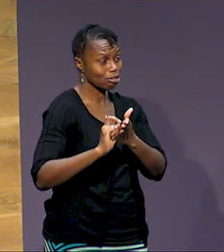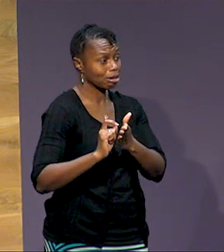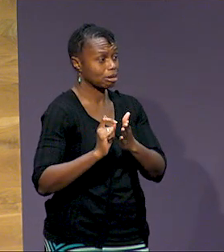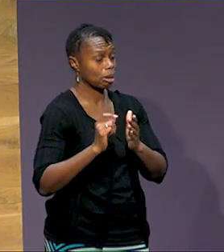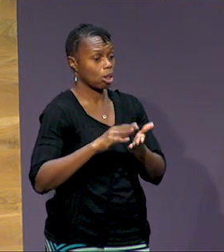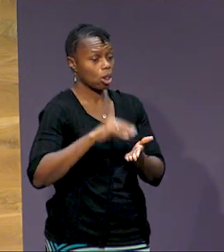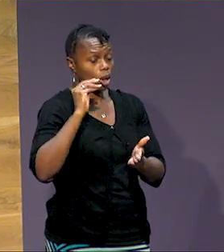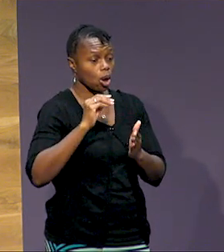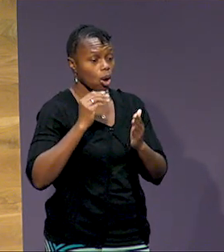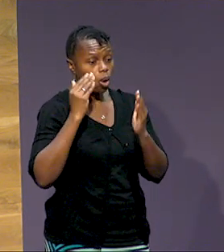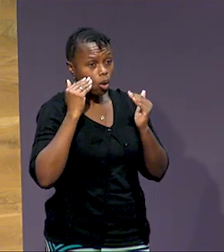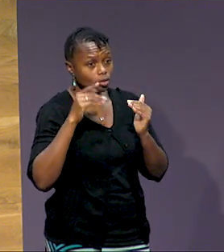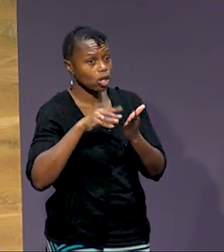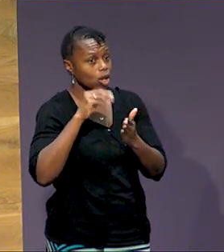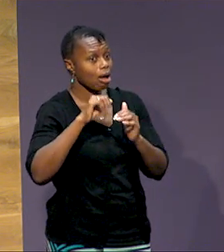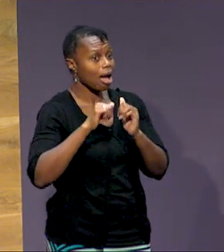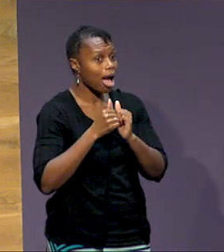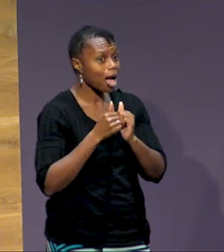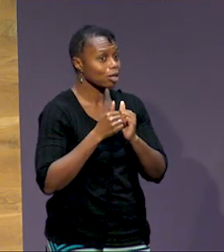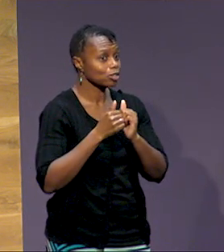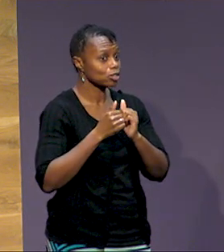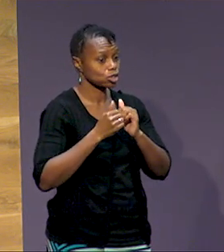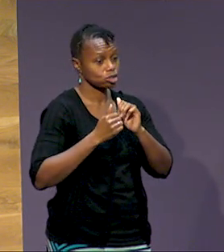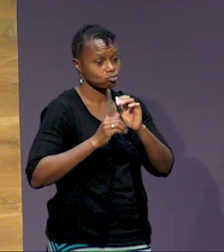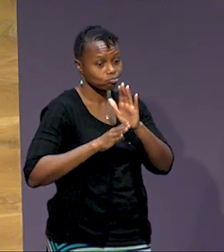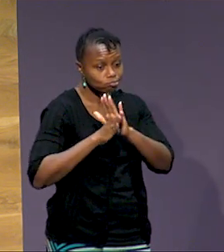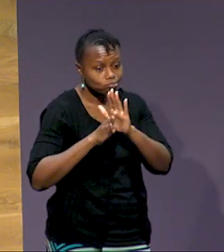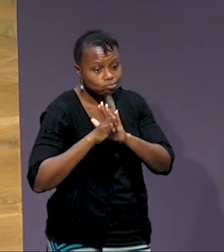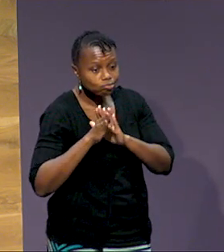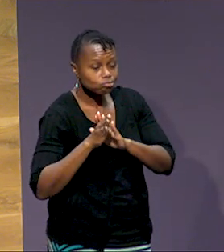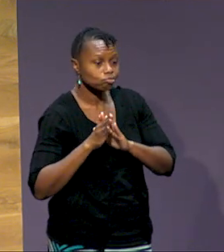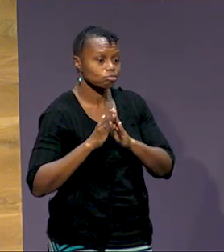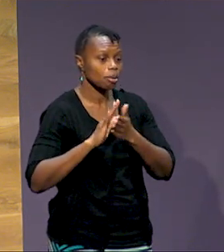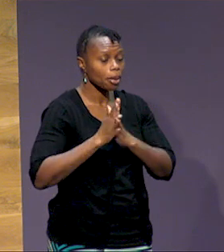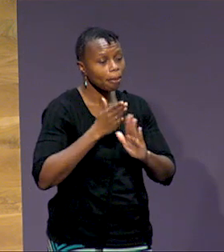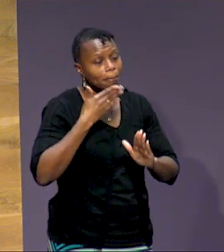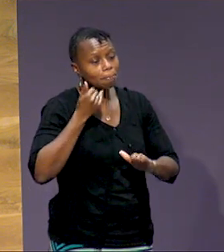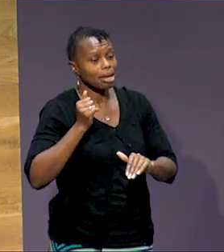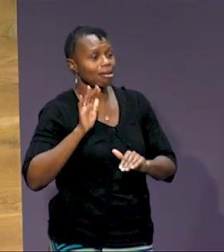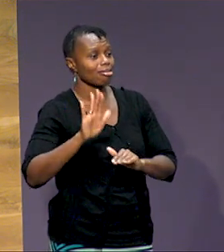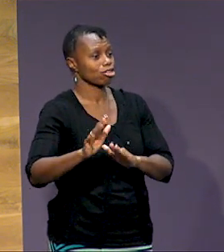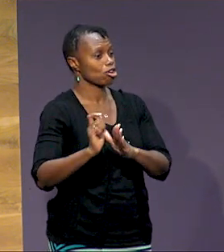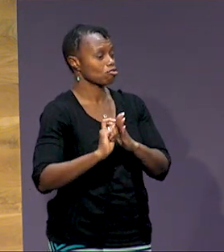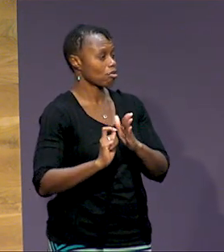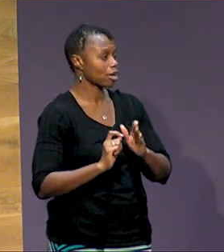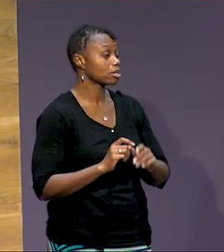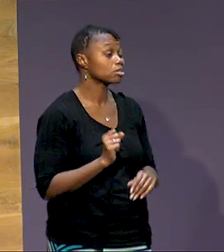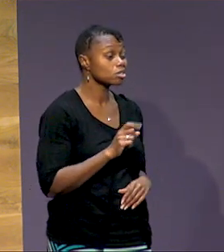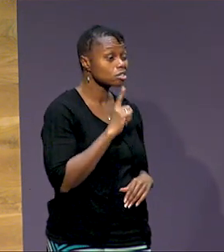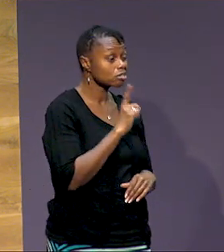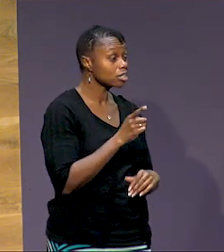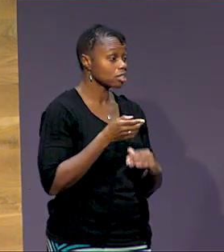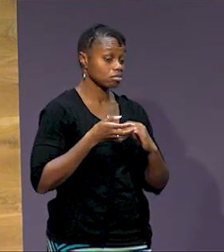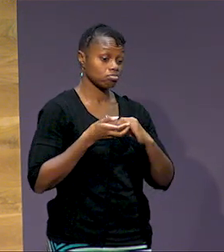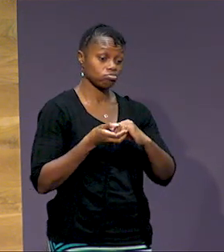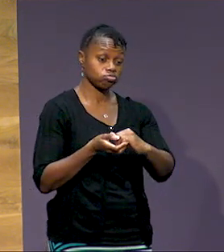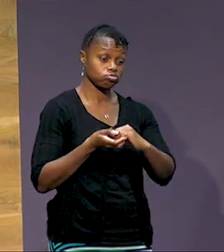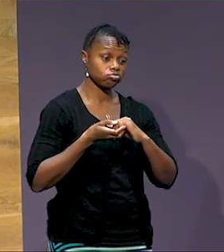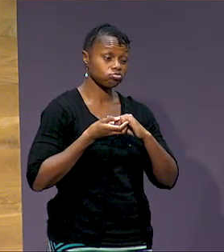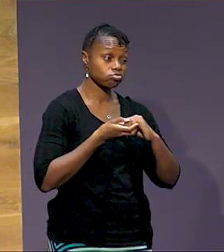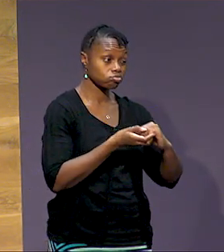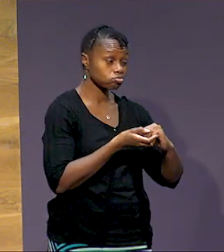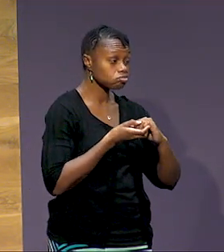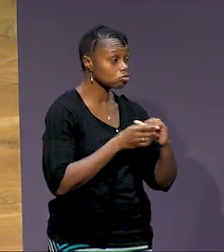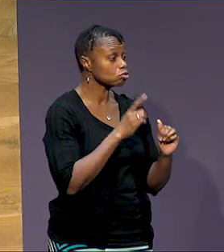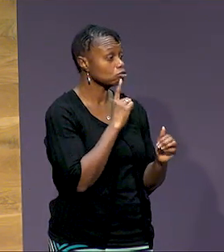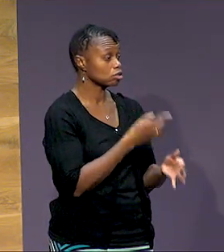how to continue to grow and be better at their own craft. So collaboration is an inevitable part of the writing process that